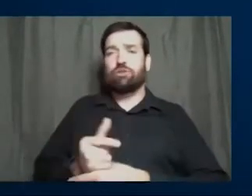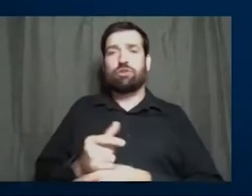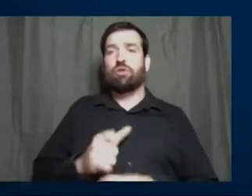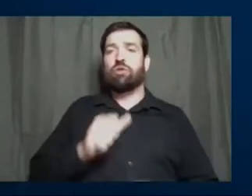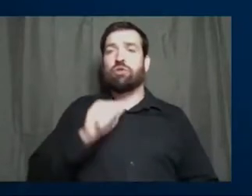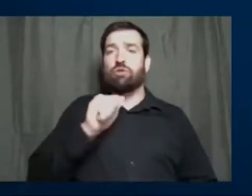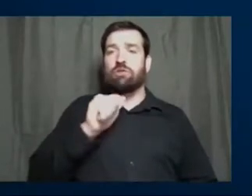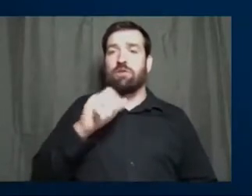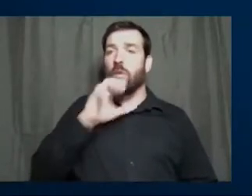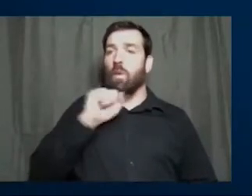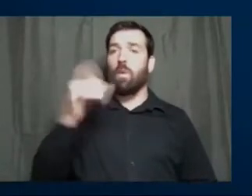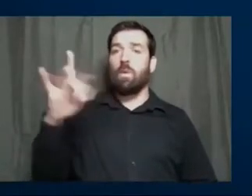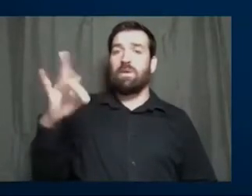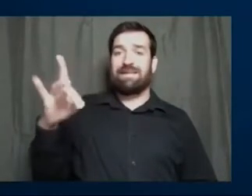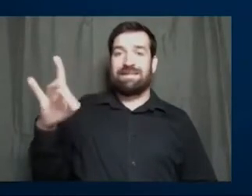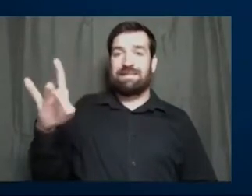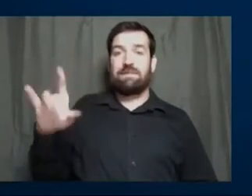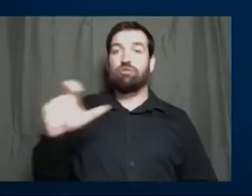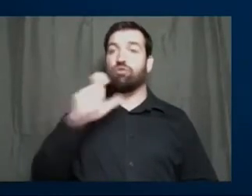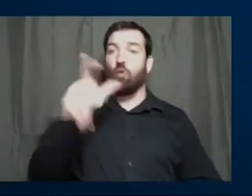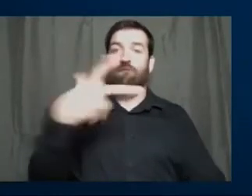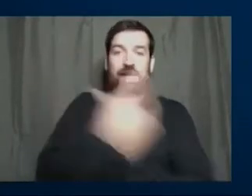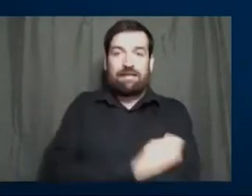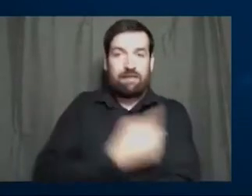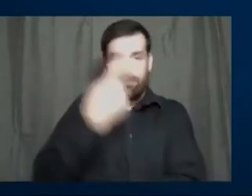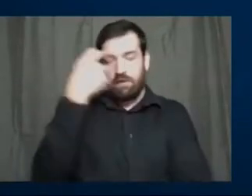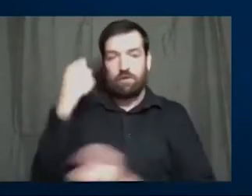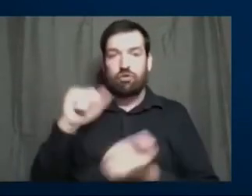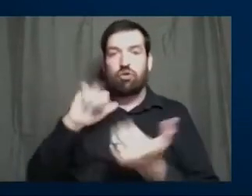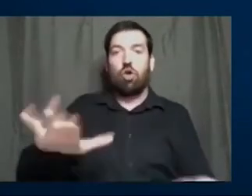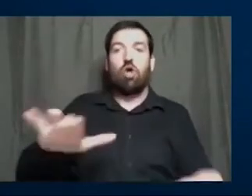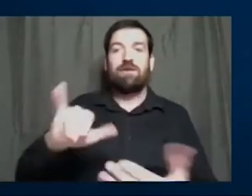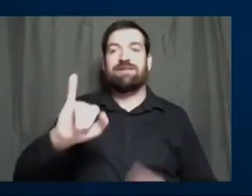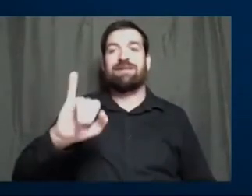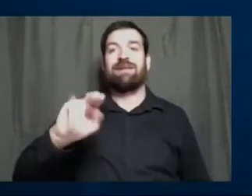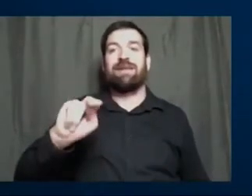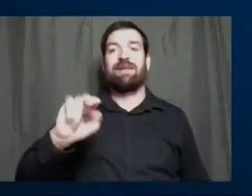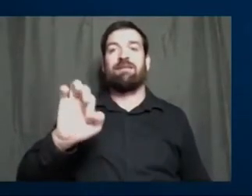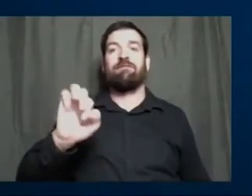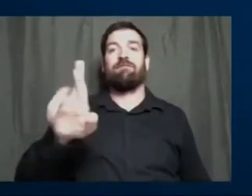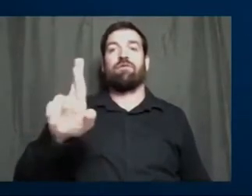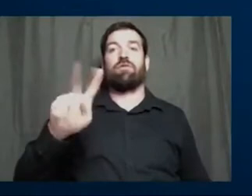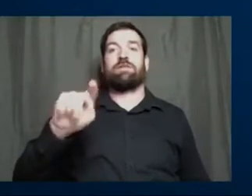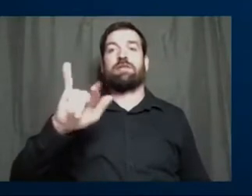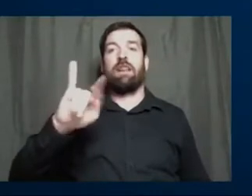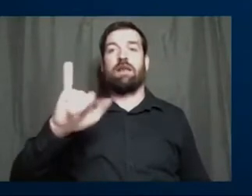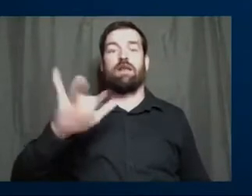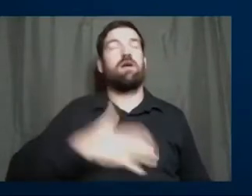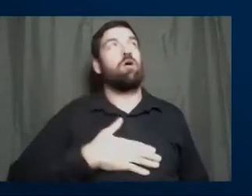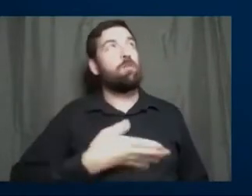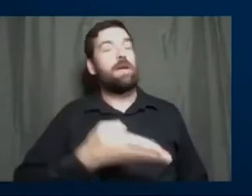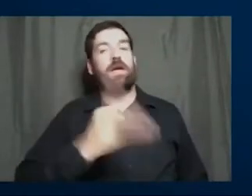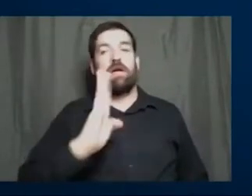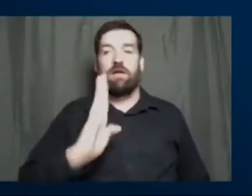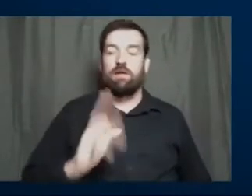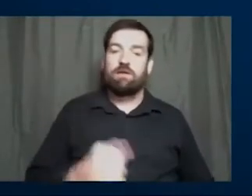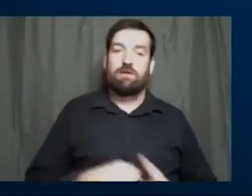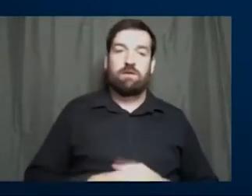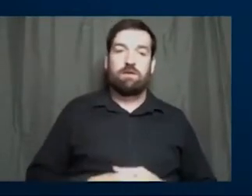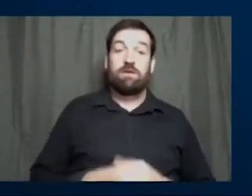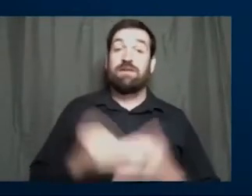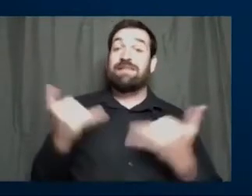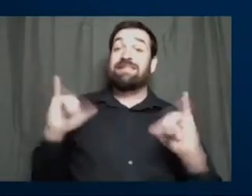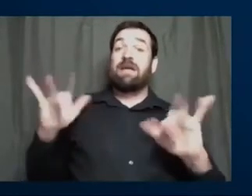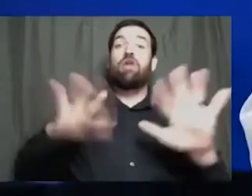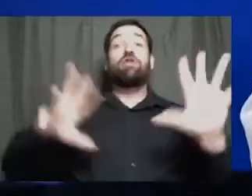the vaccine. It's been causing infertility. Is this true? Oh, my God. How many times have we had? It's still out there.